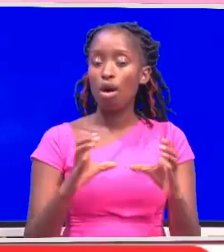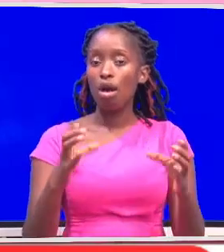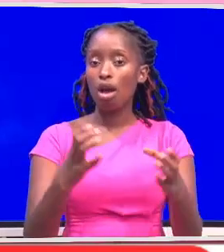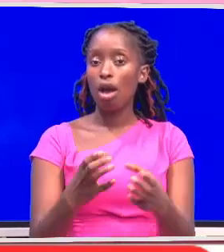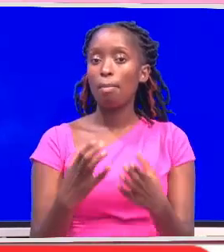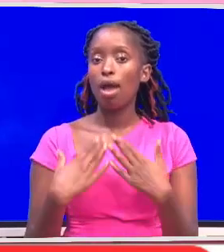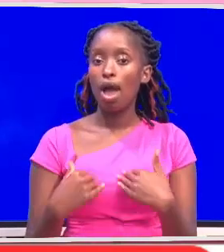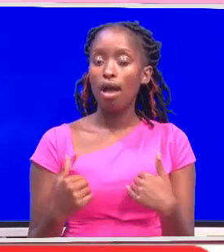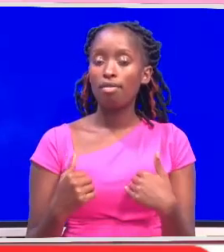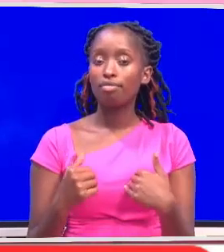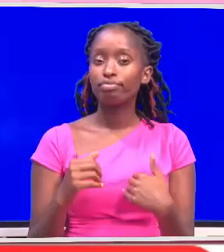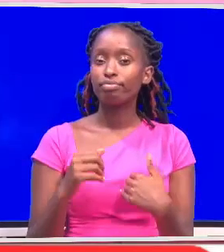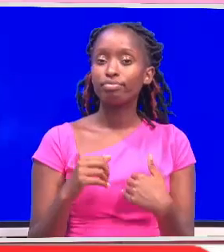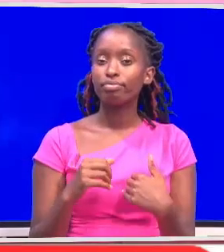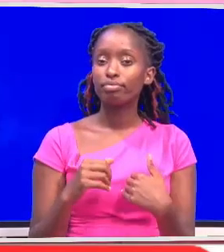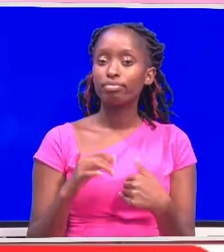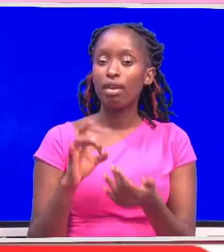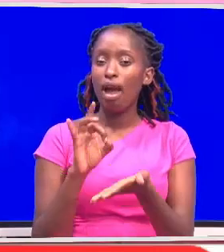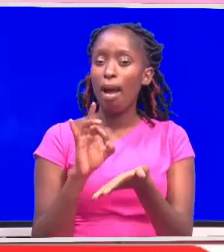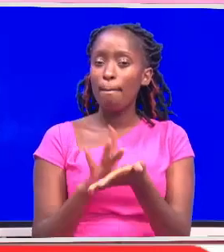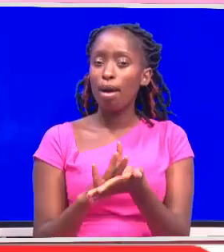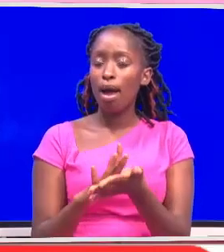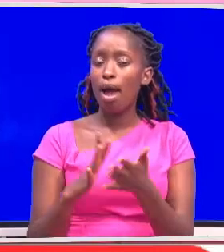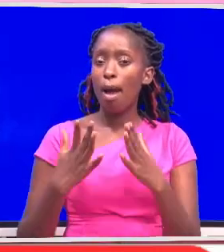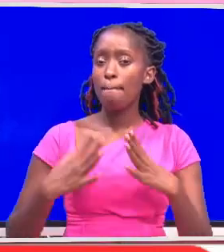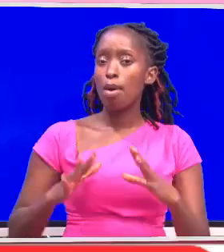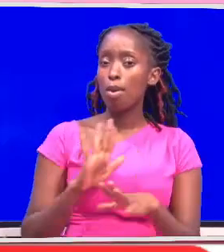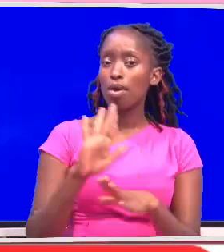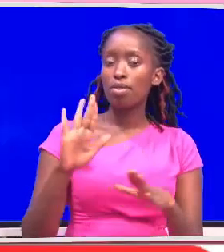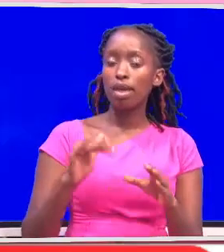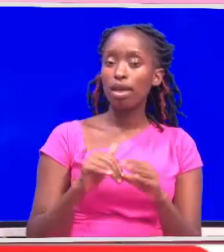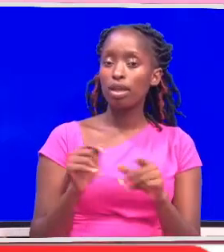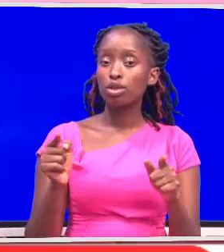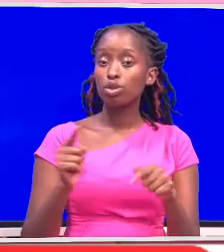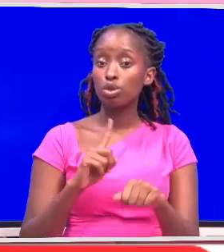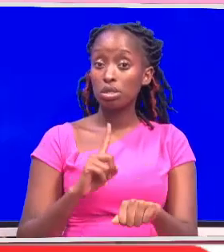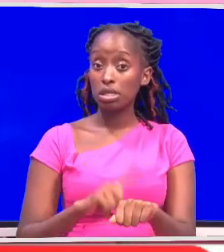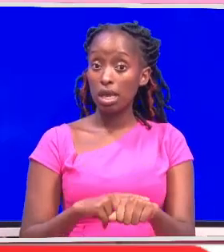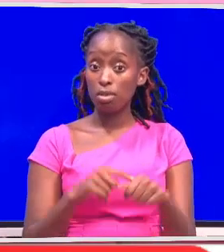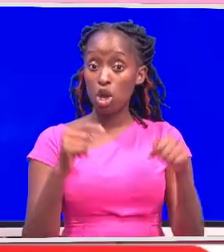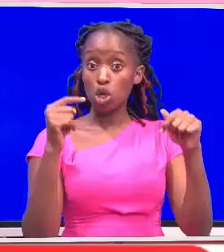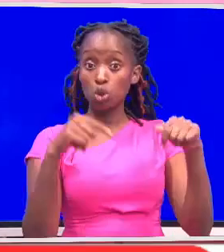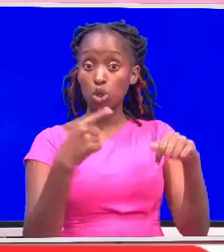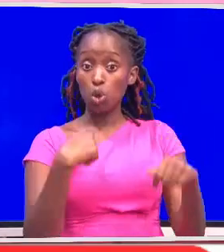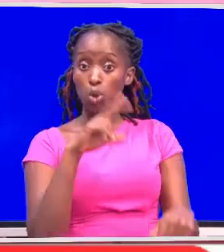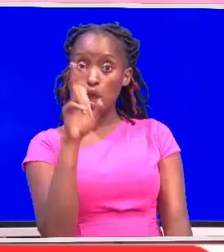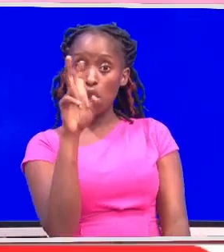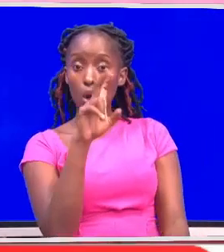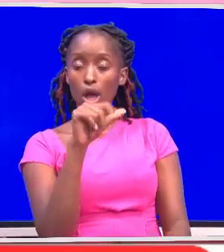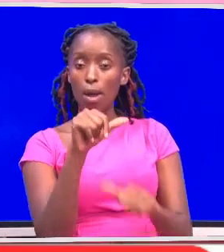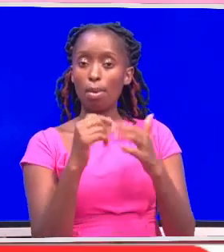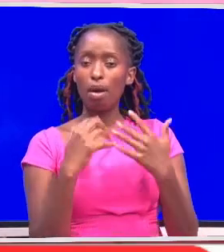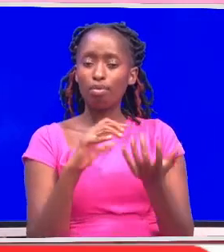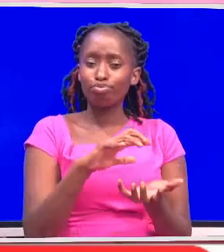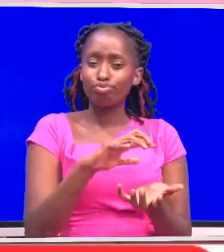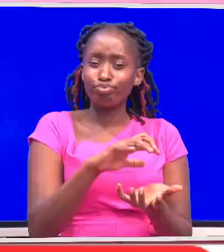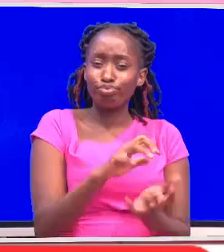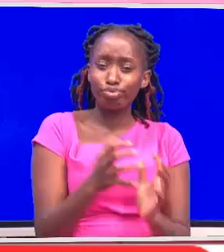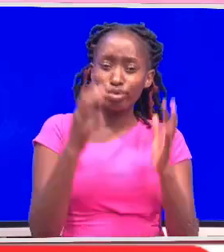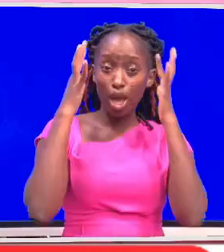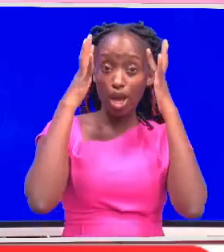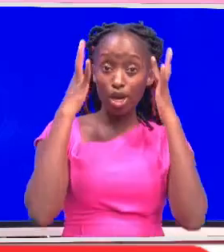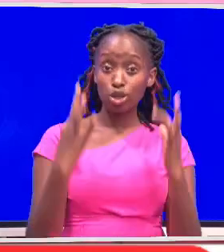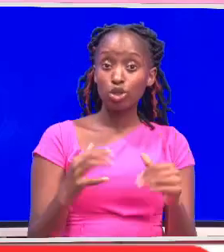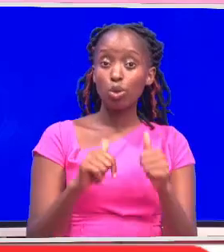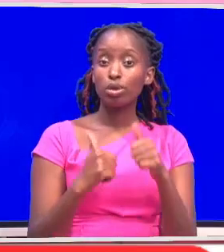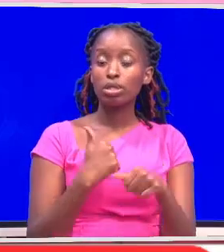their employees in the middle of a tough economic situation. Today, we take a look at the complicated decisions that lead to